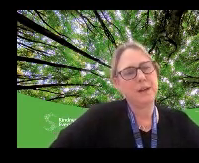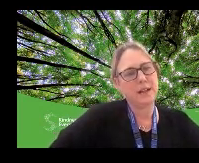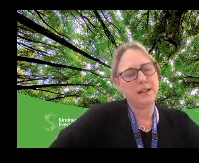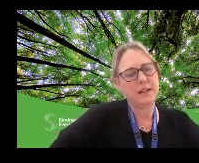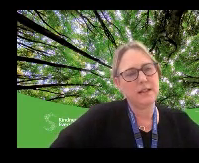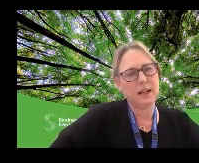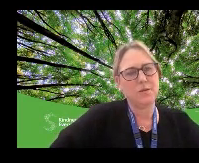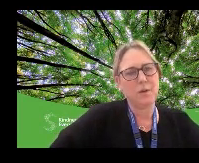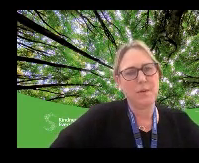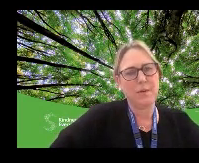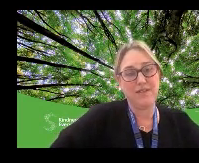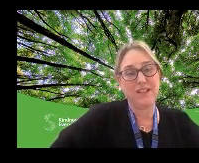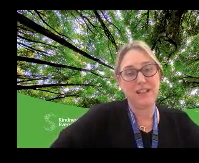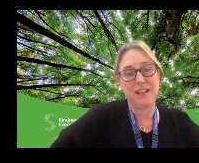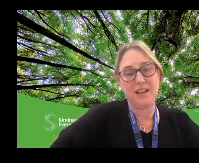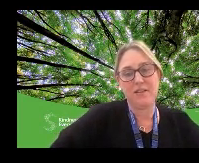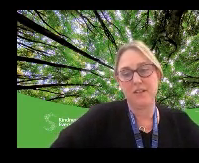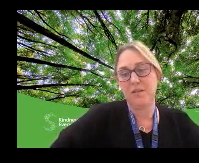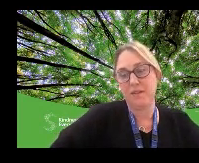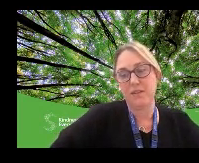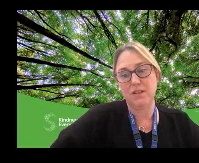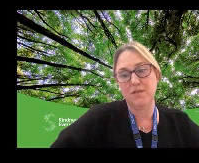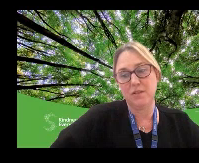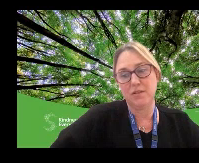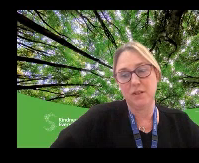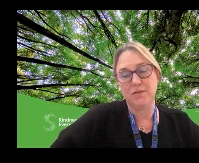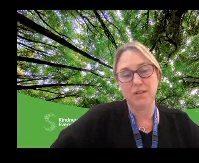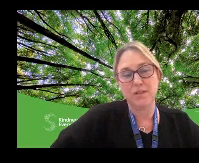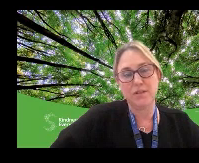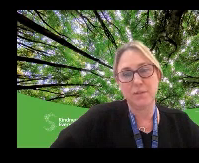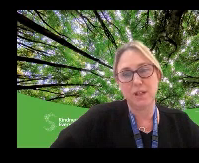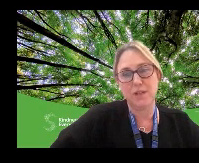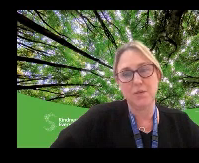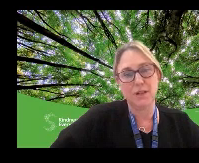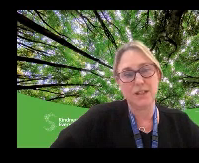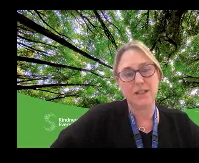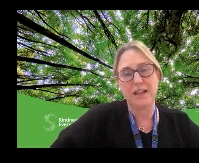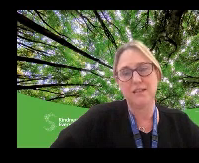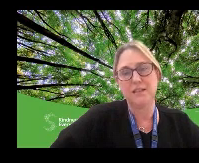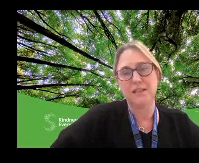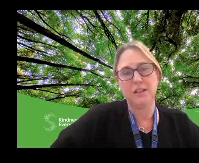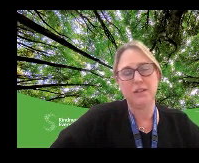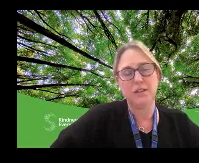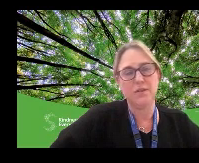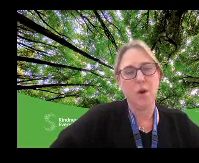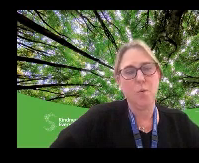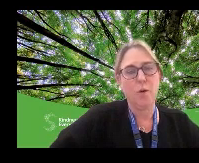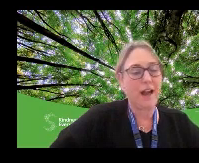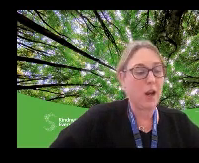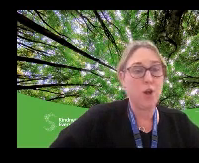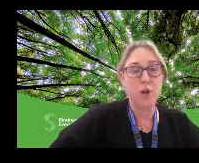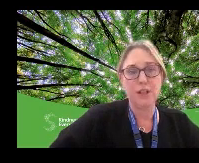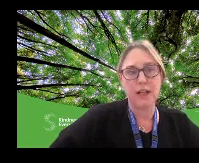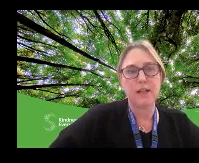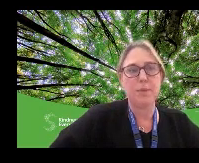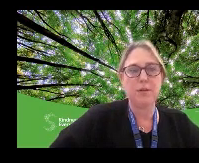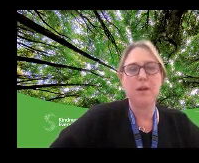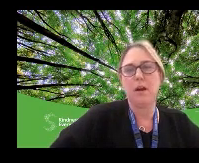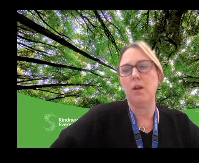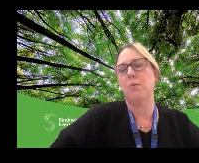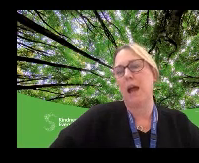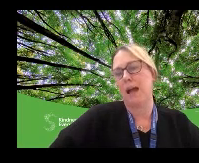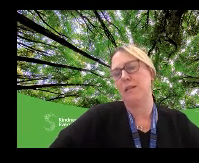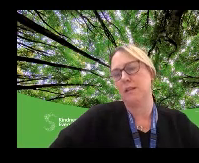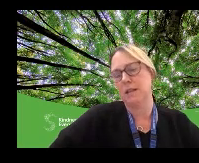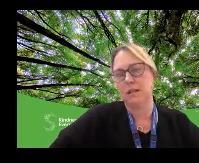So this bit is the section where we have to see that there is some evidence of neurodifference, and we need to understand, sort of what that looks like,